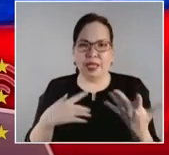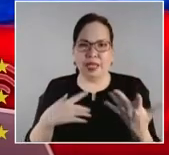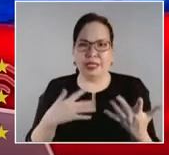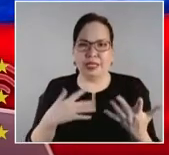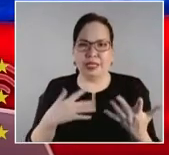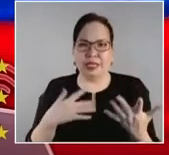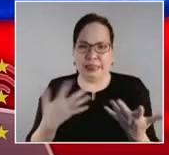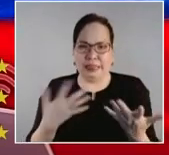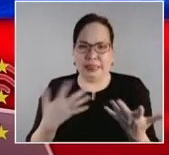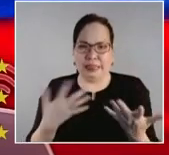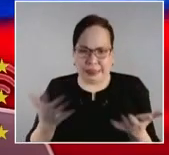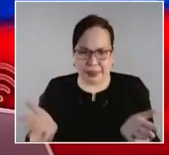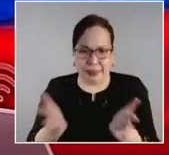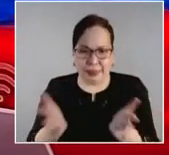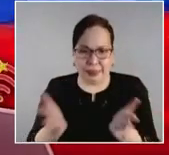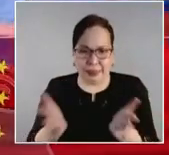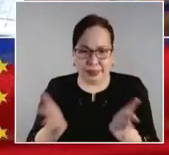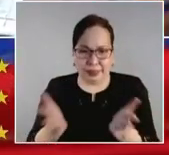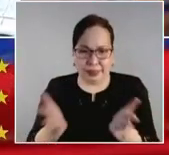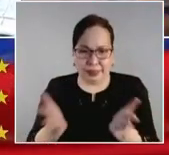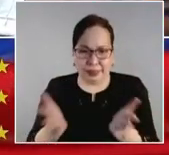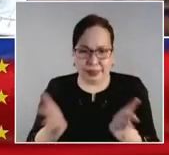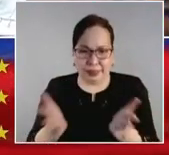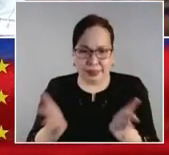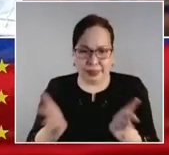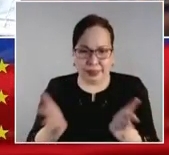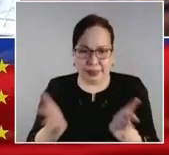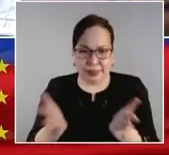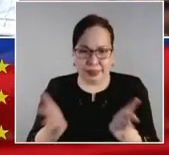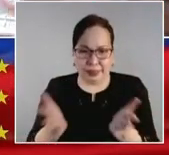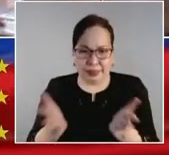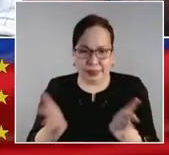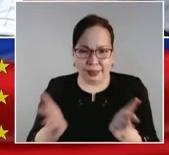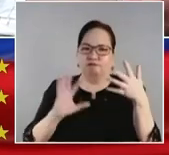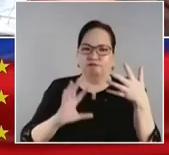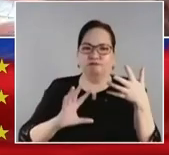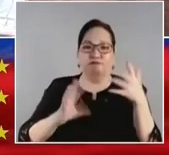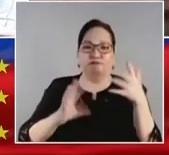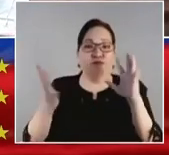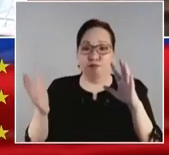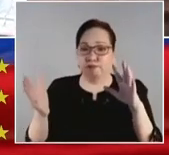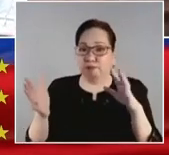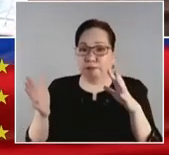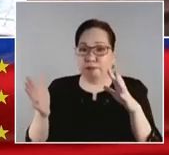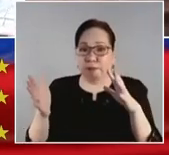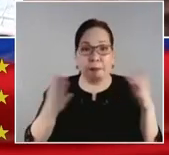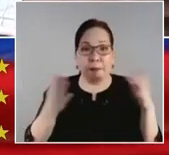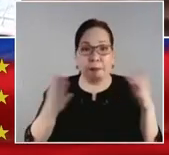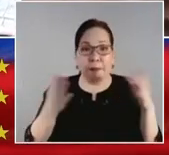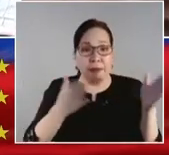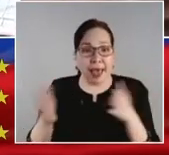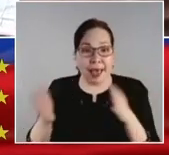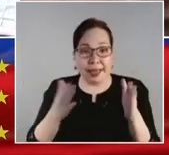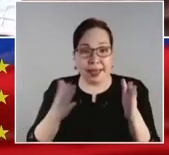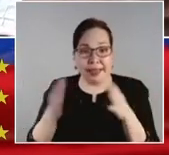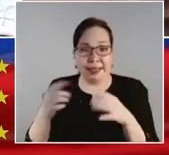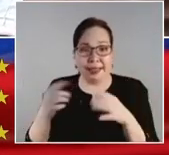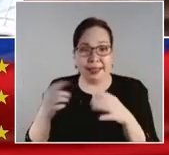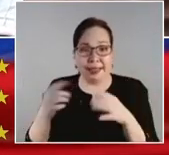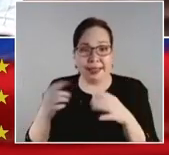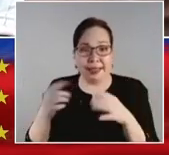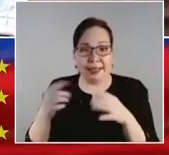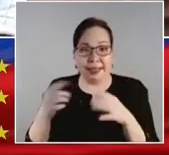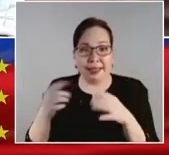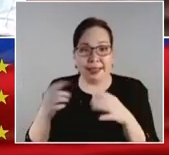time, no? And microbiological hazard is just one of the many potential disasters that we